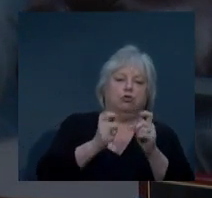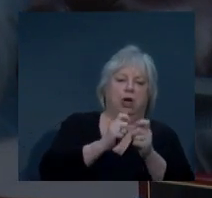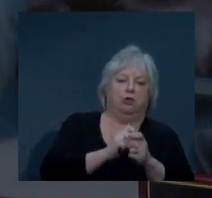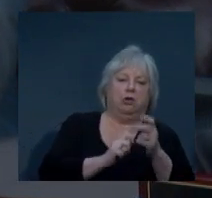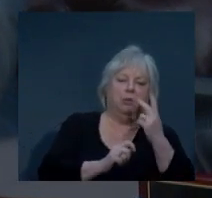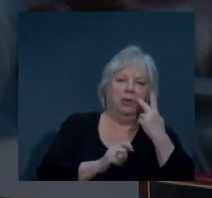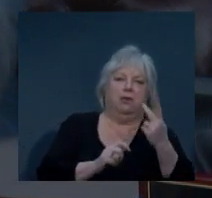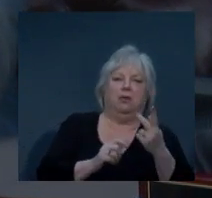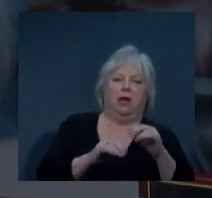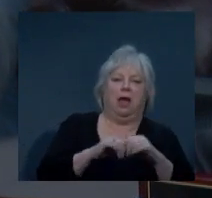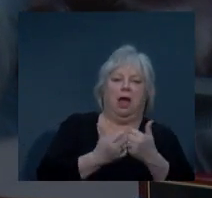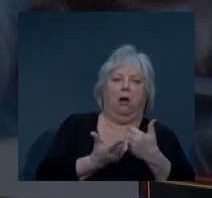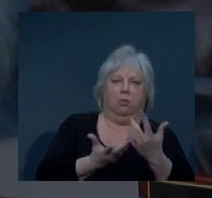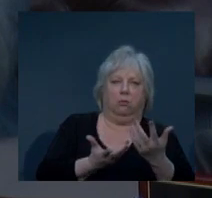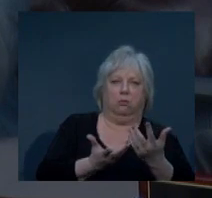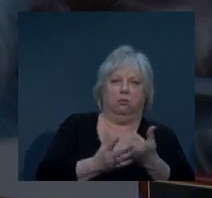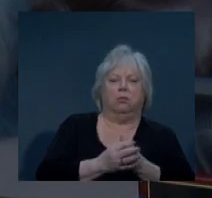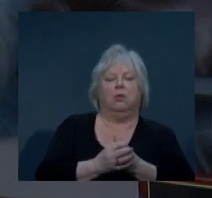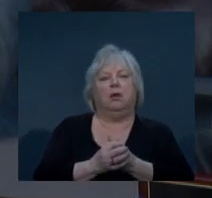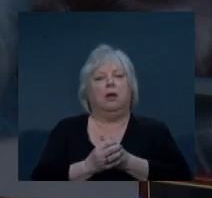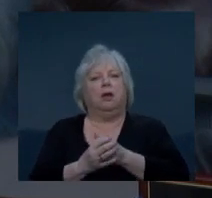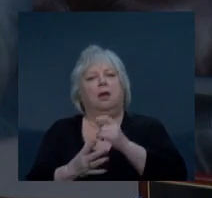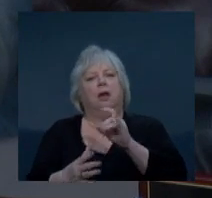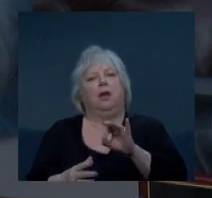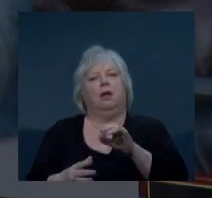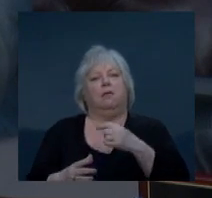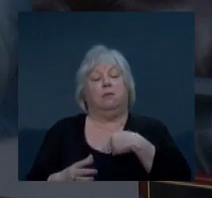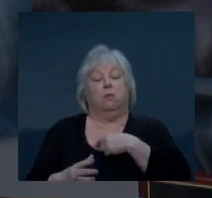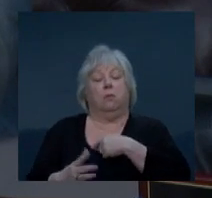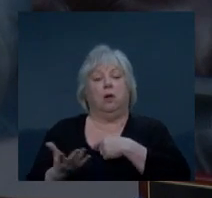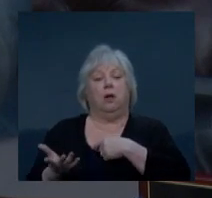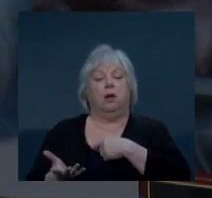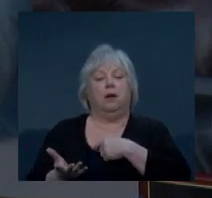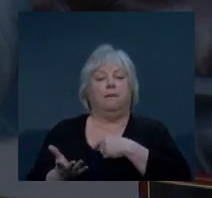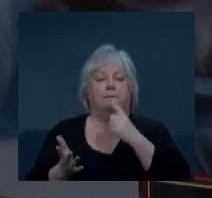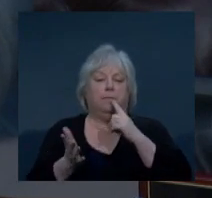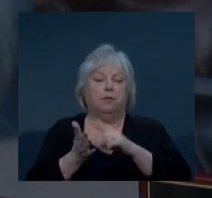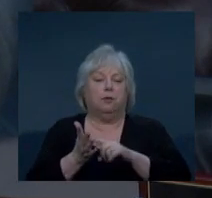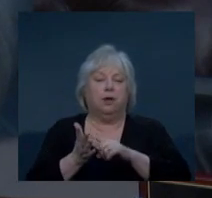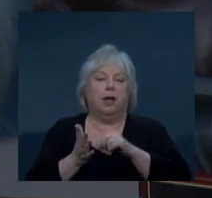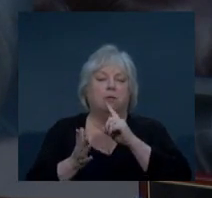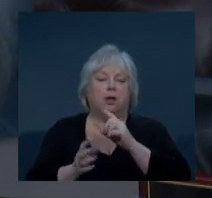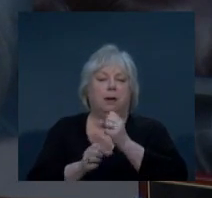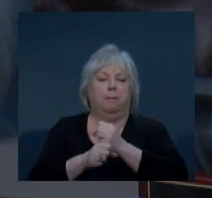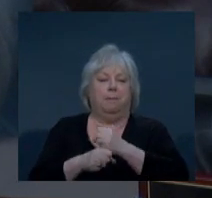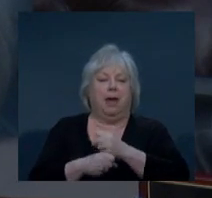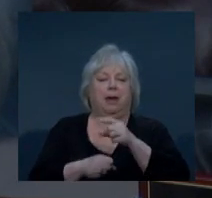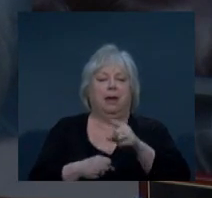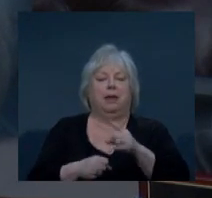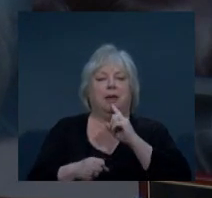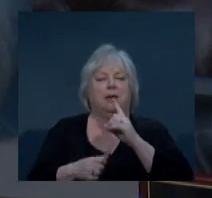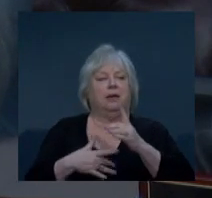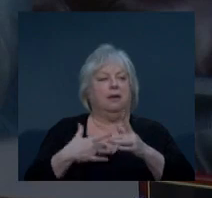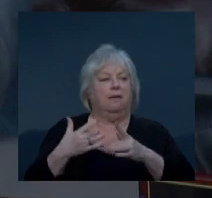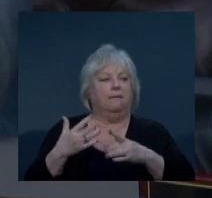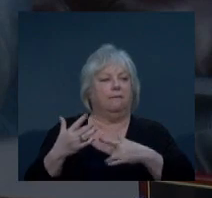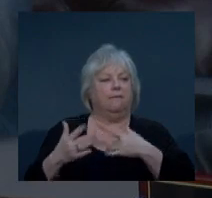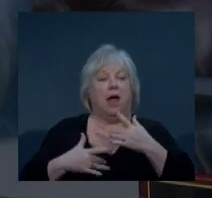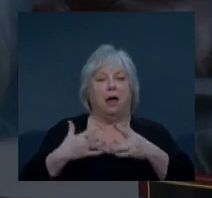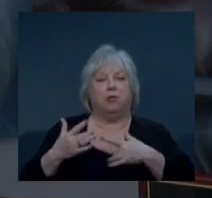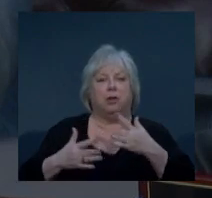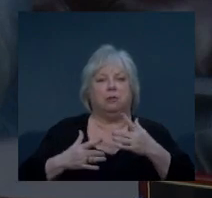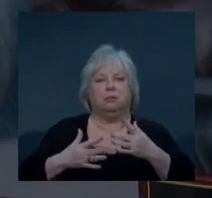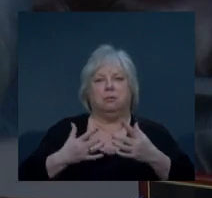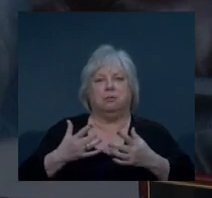how we can do that. And if we're going to look at really making this a vibrant budget where